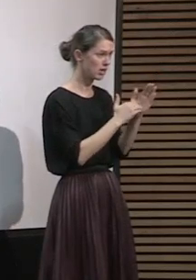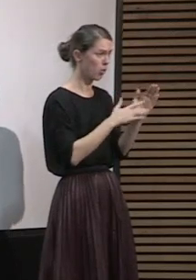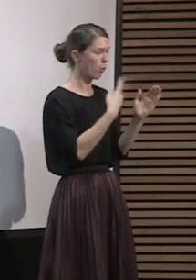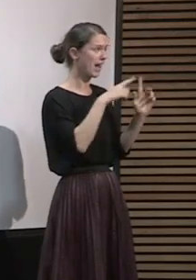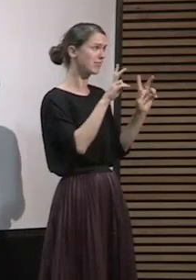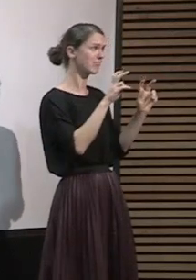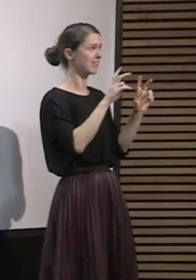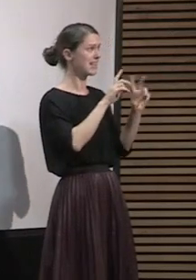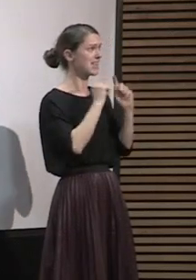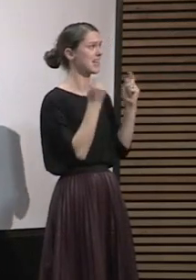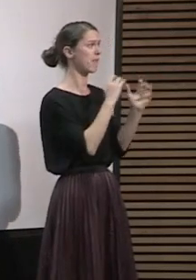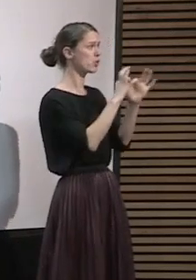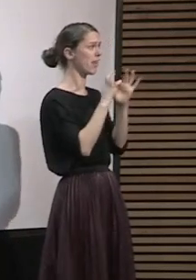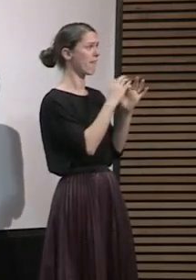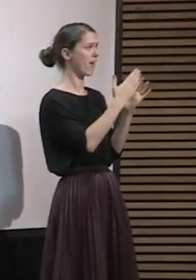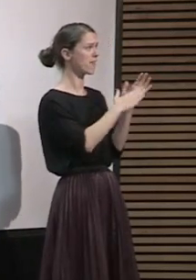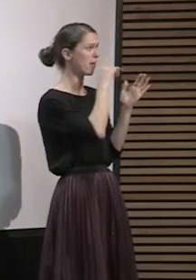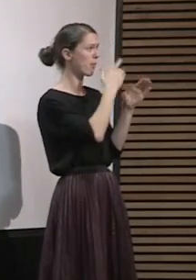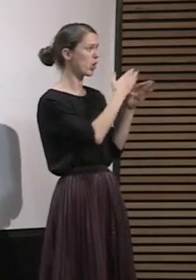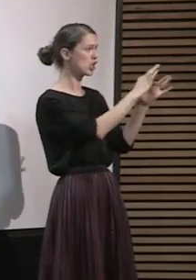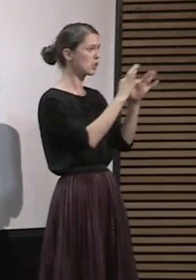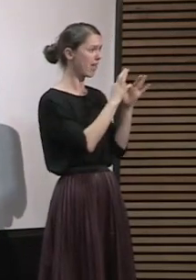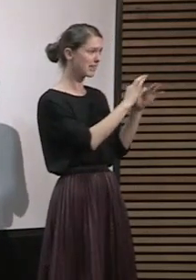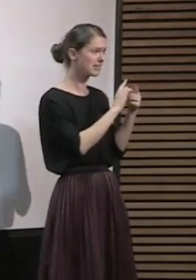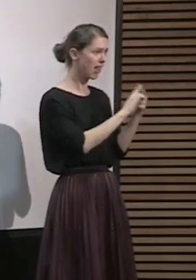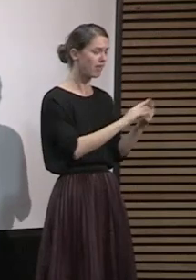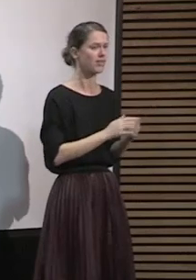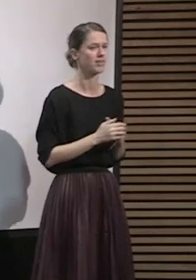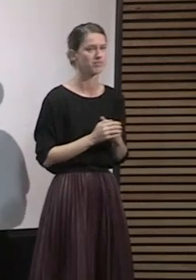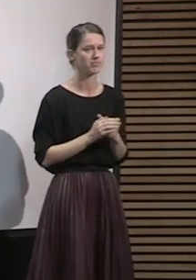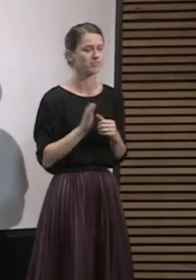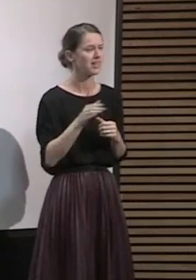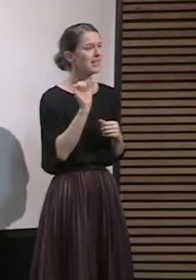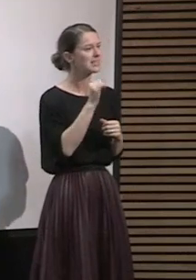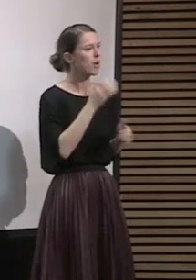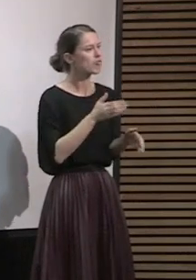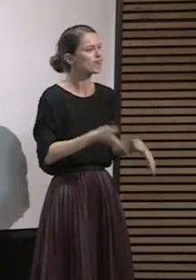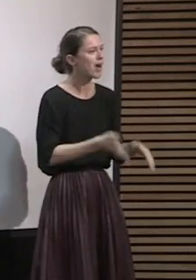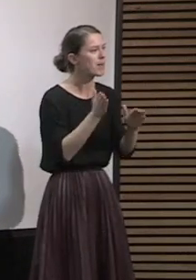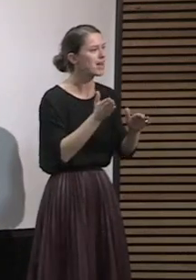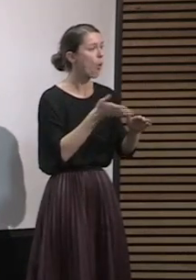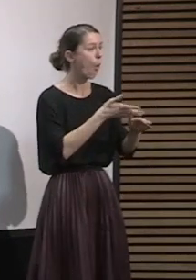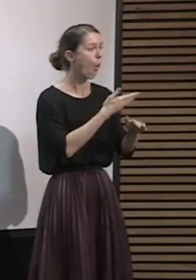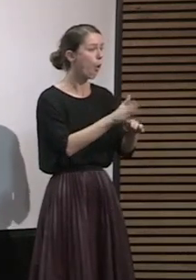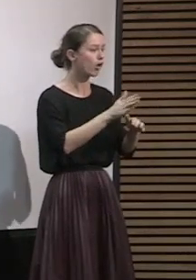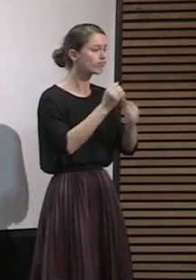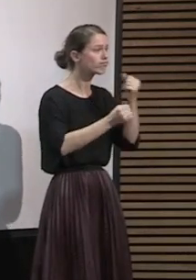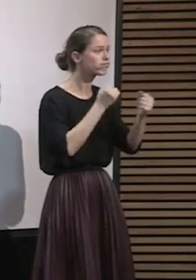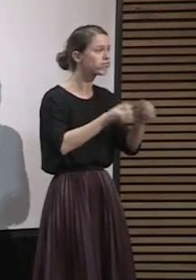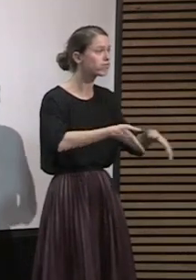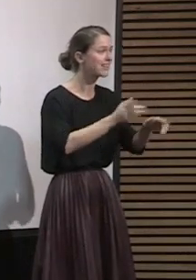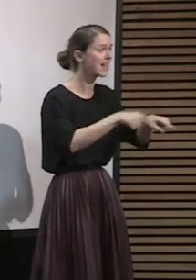million? Yes. You know, not everyone in a team is on the field at the same time. And, you know, some of us currently are